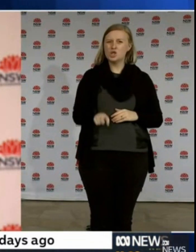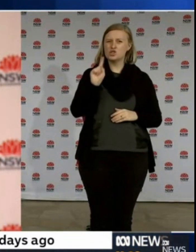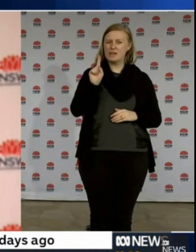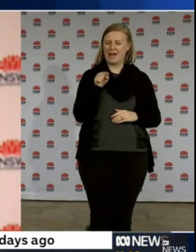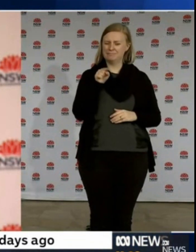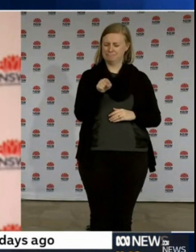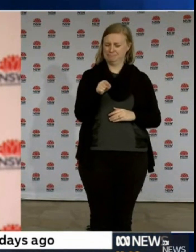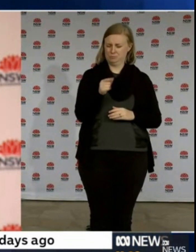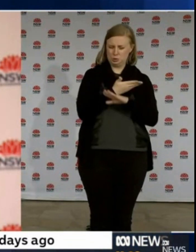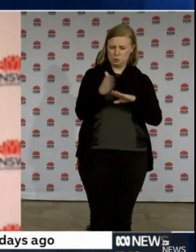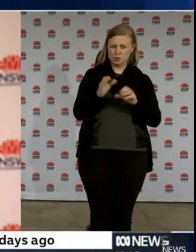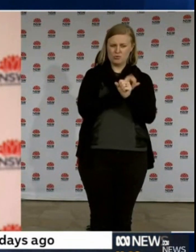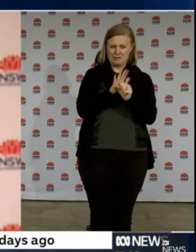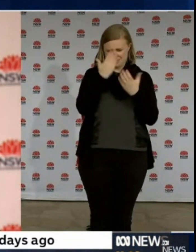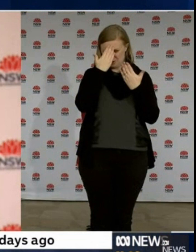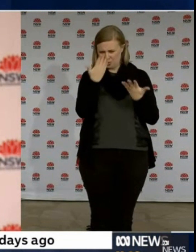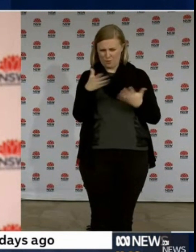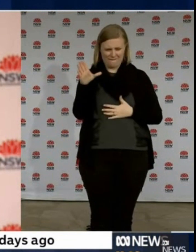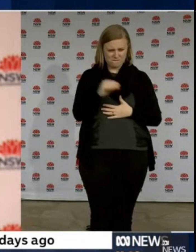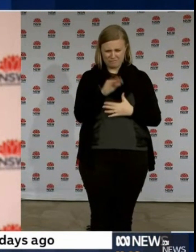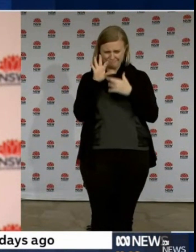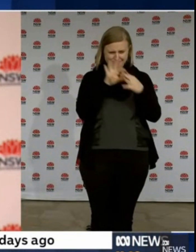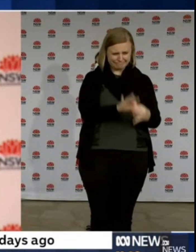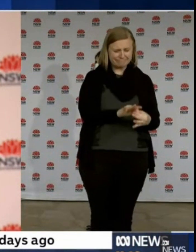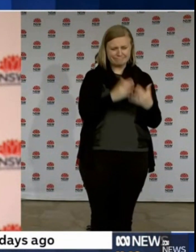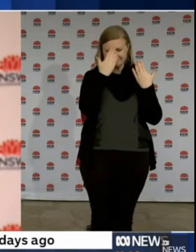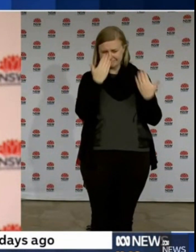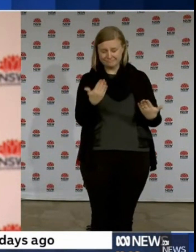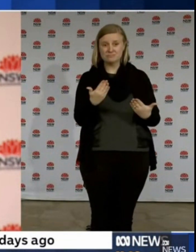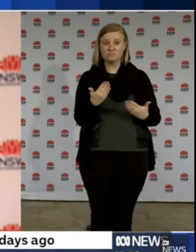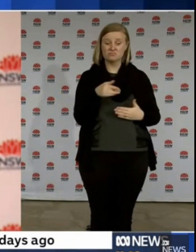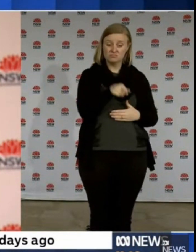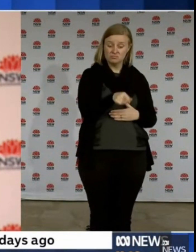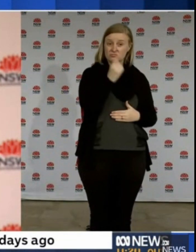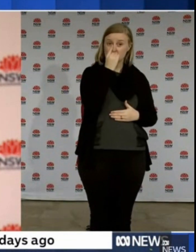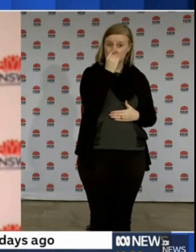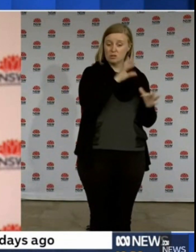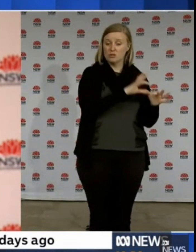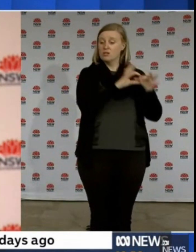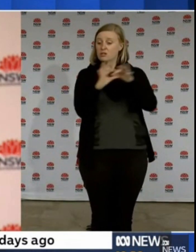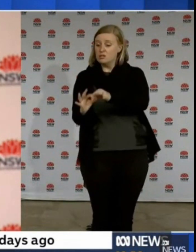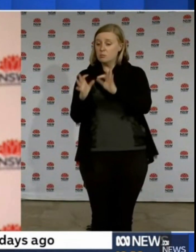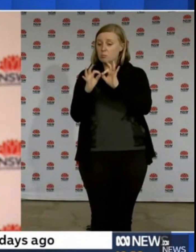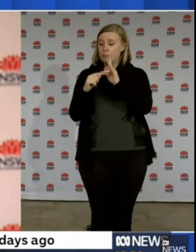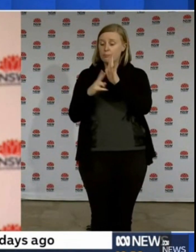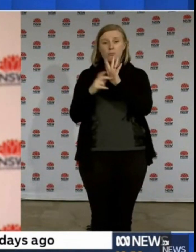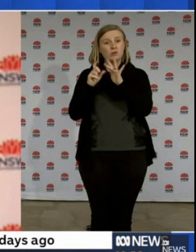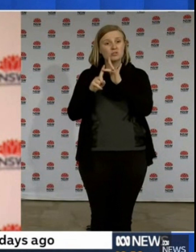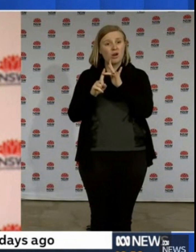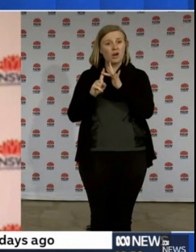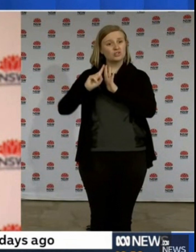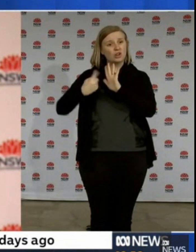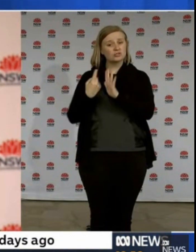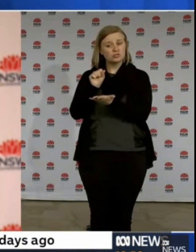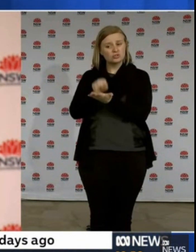Chant, you said investigations are ongoing, a possible Westfield Bondi Junction exposure. Does that possible exposure date back